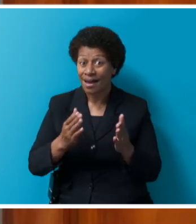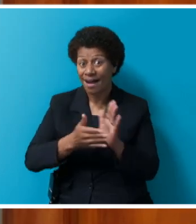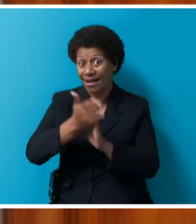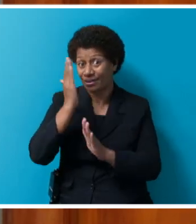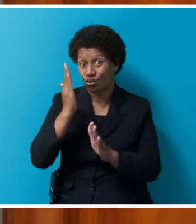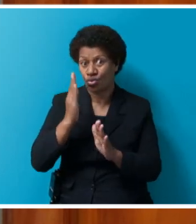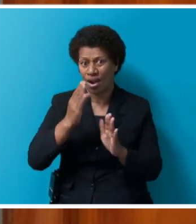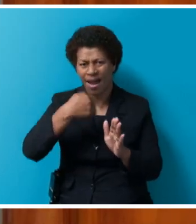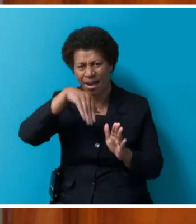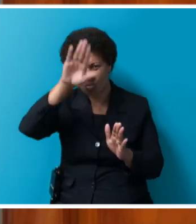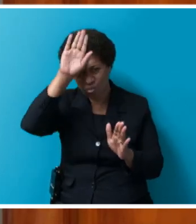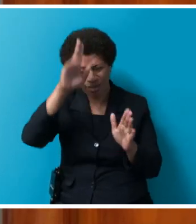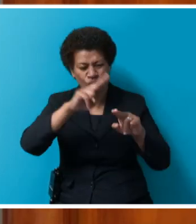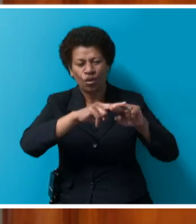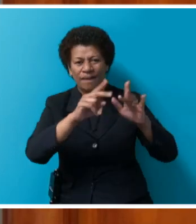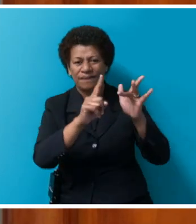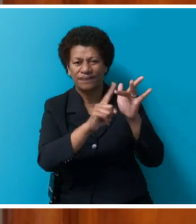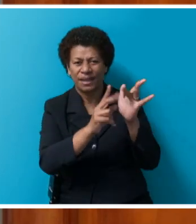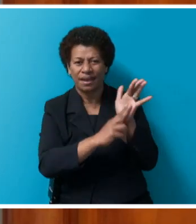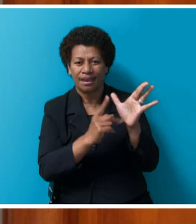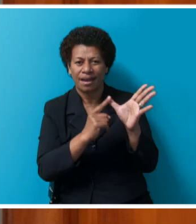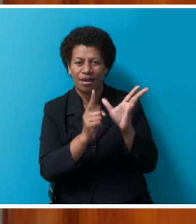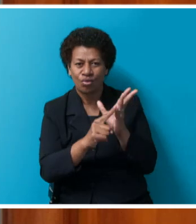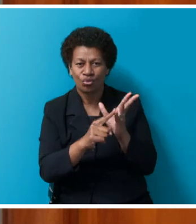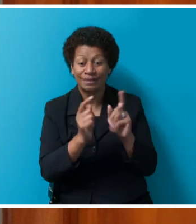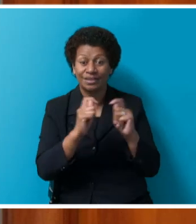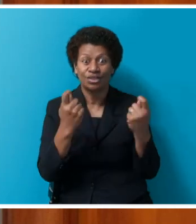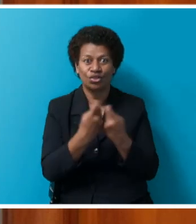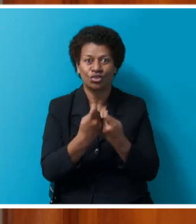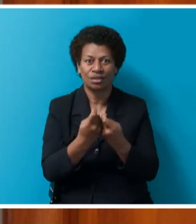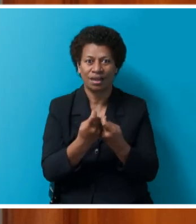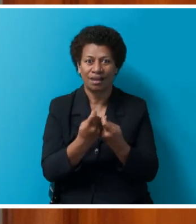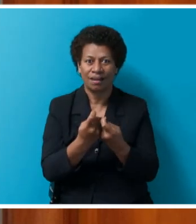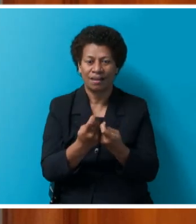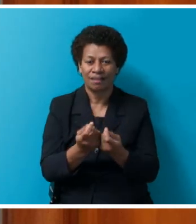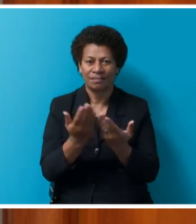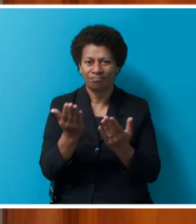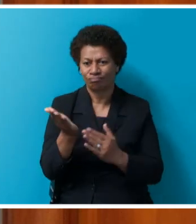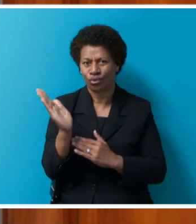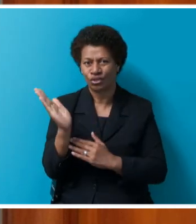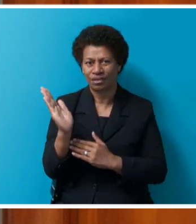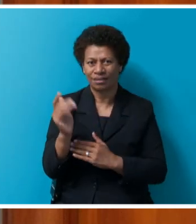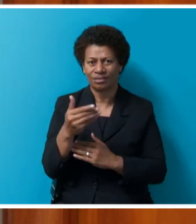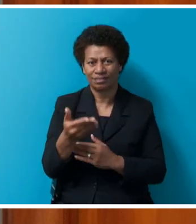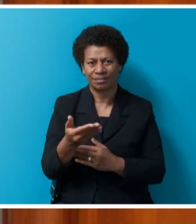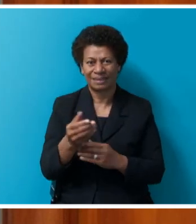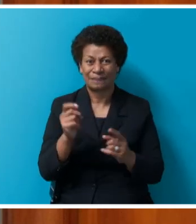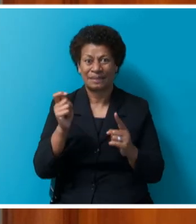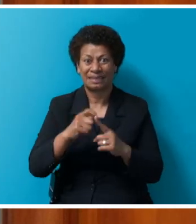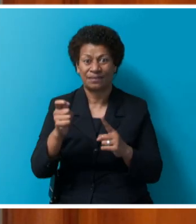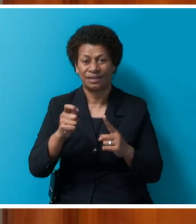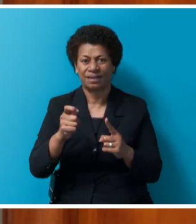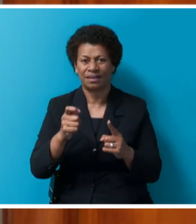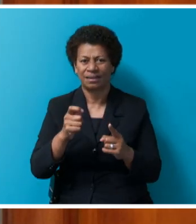such reverence to fulfill their roles in the traditional presentations upon the specific request of Turana Tuinayao